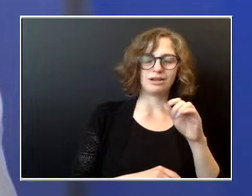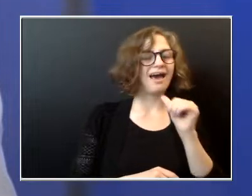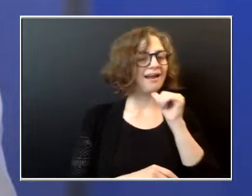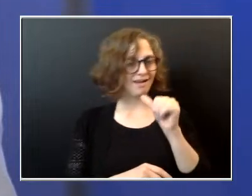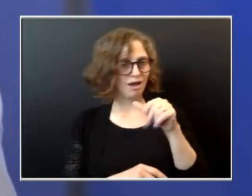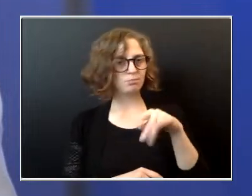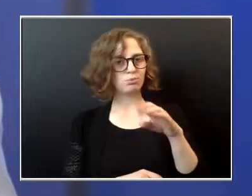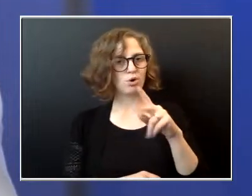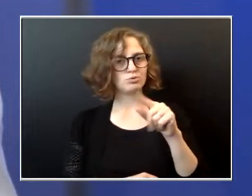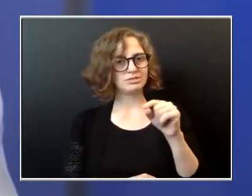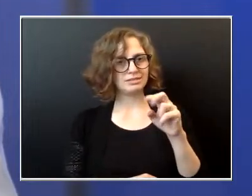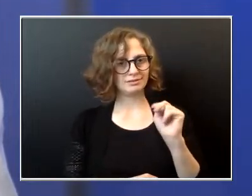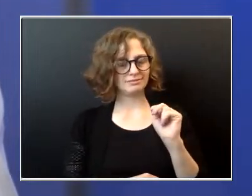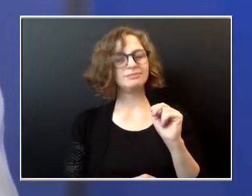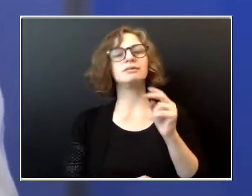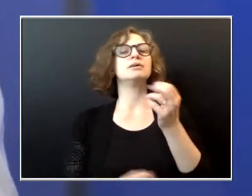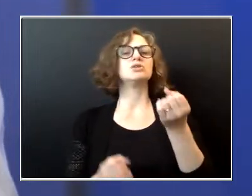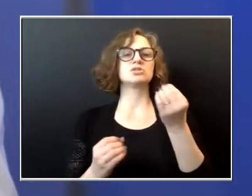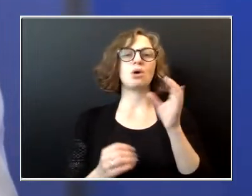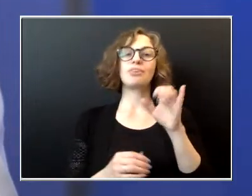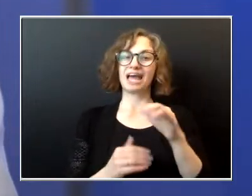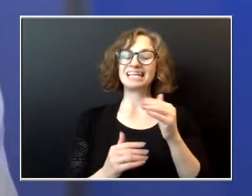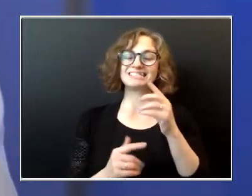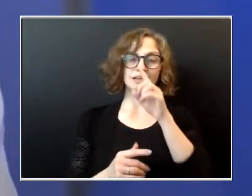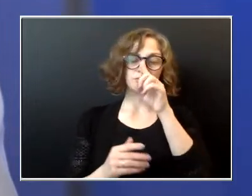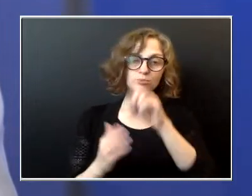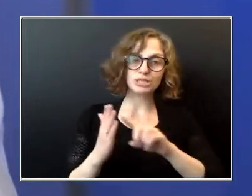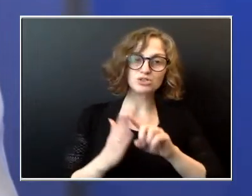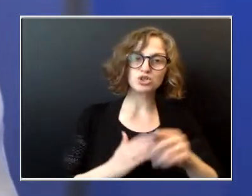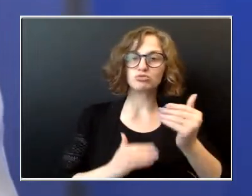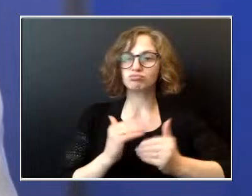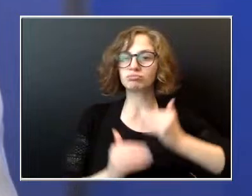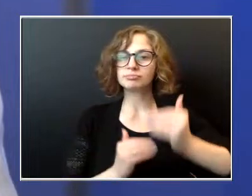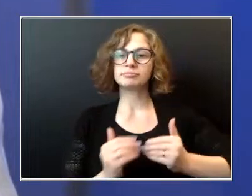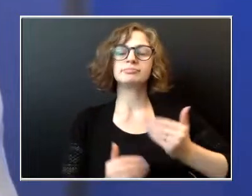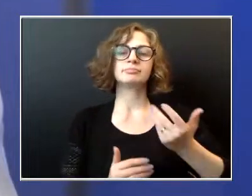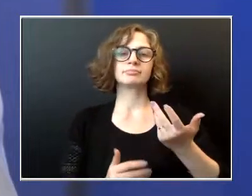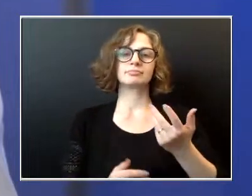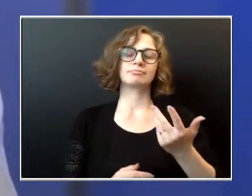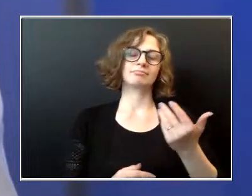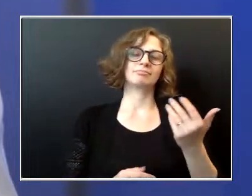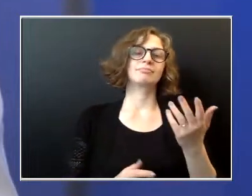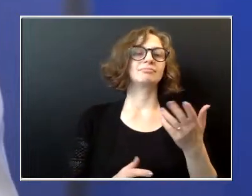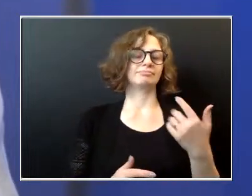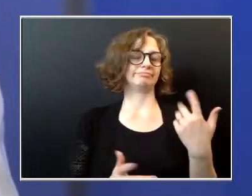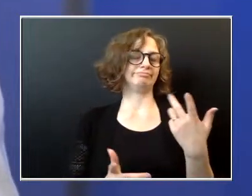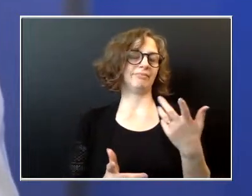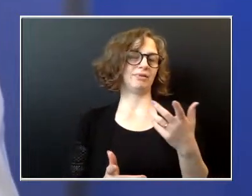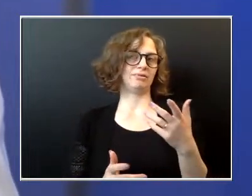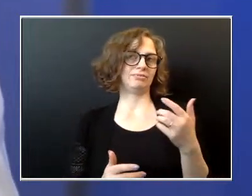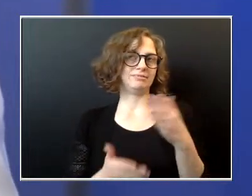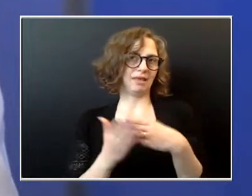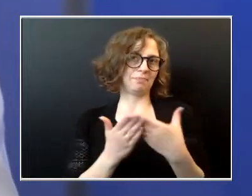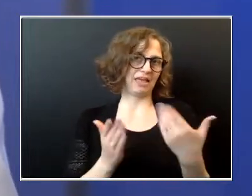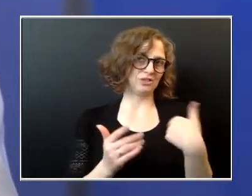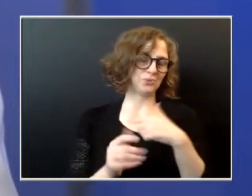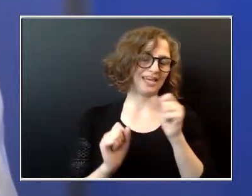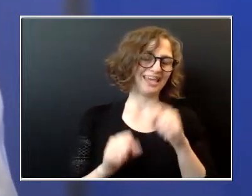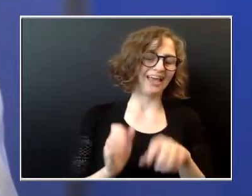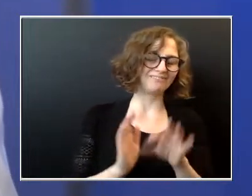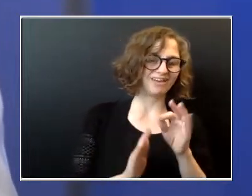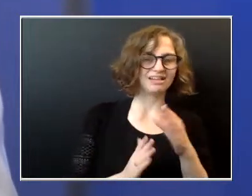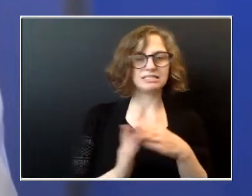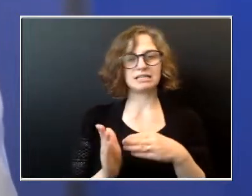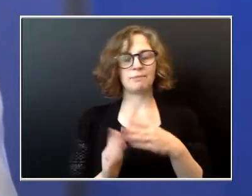Go through the informed consent to find out what you can and cannot find through that. But the information, so I would then go back to Carol